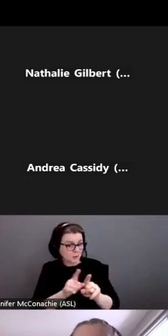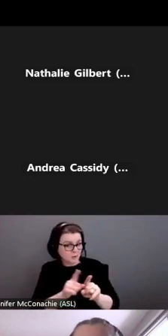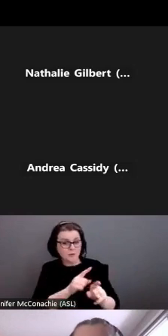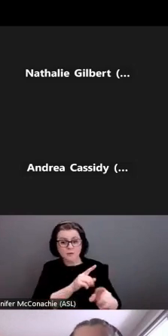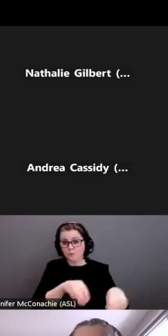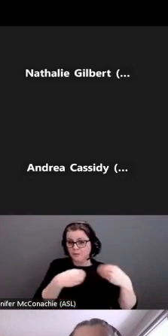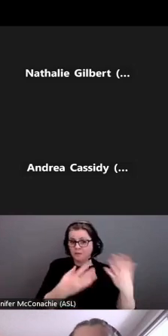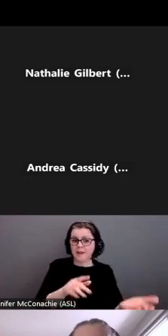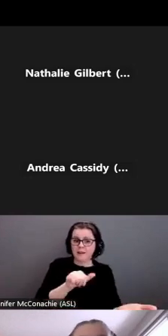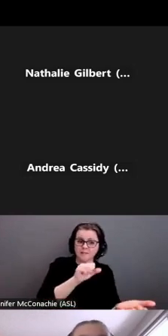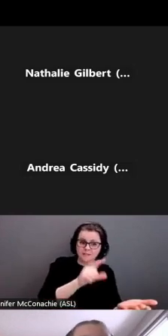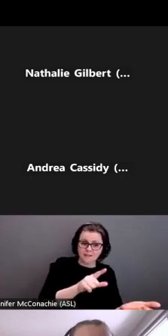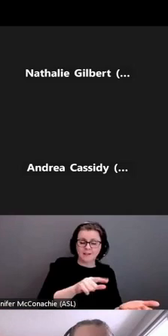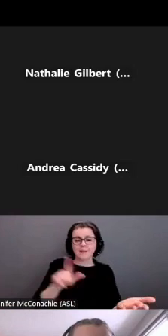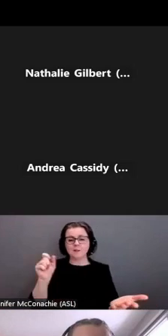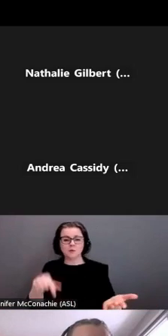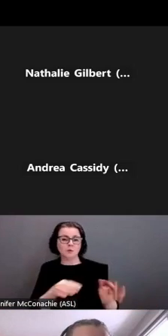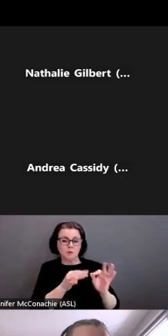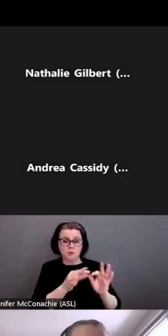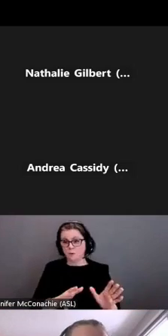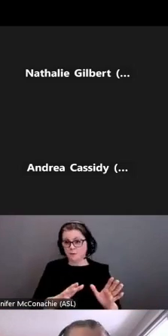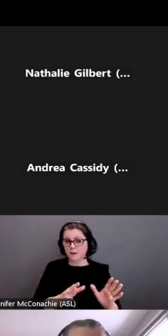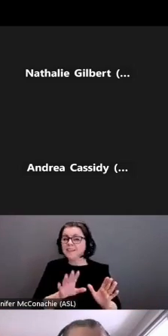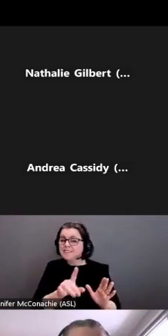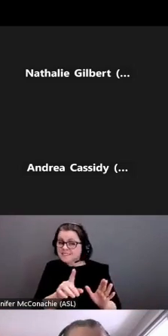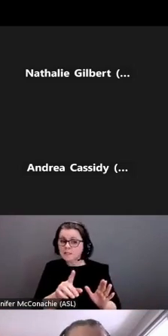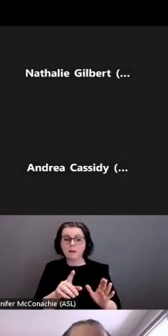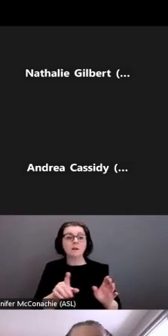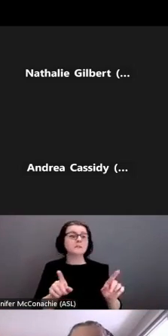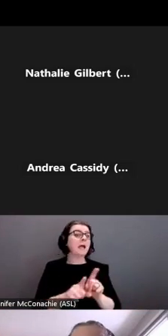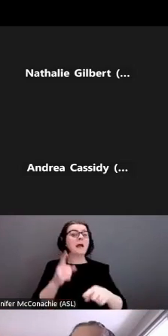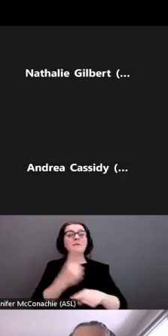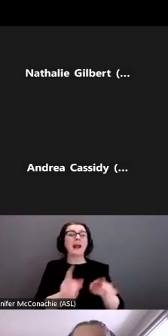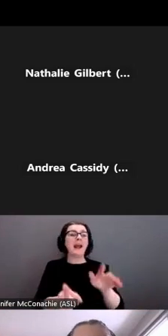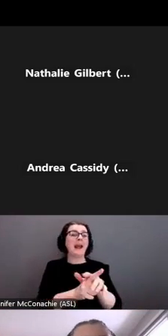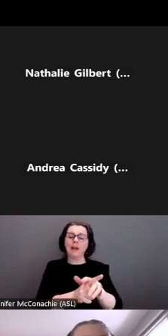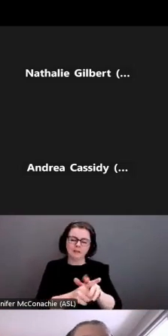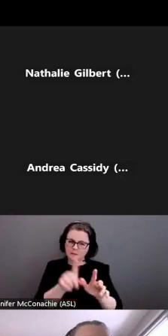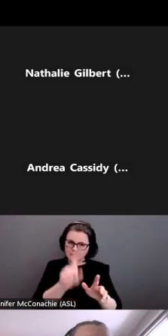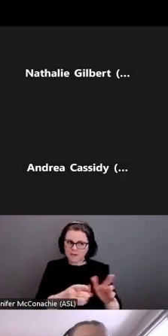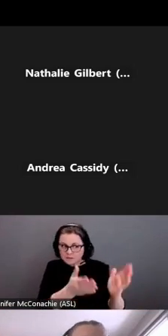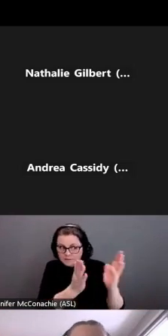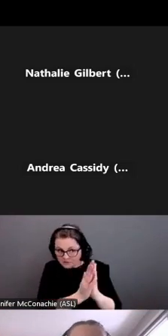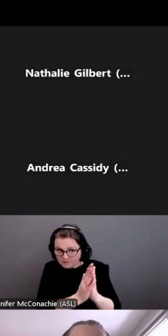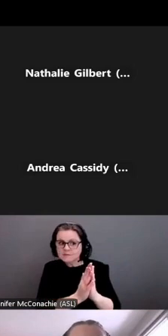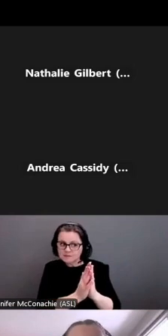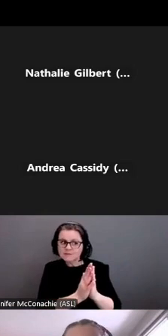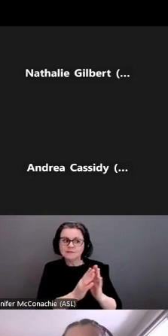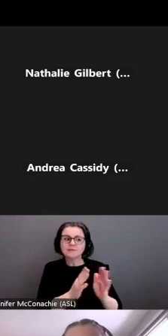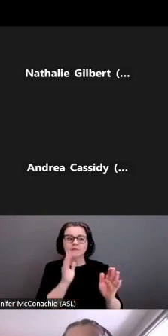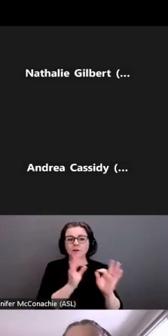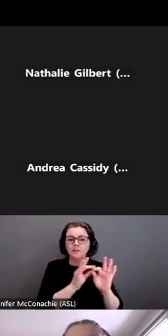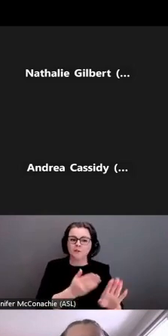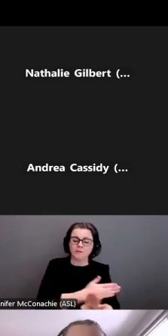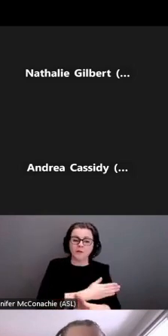and LSQ. This has to be arranged in advance. So once you receive your voter information card in the